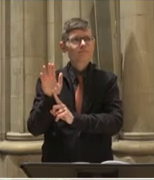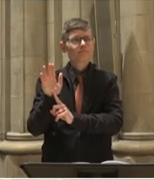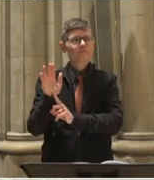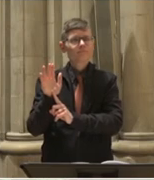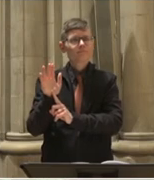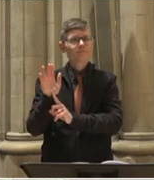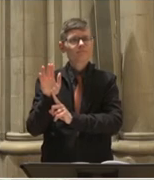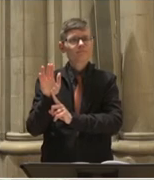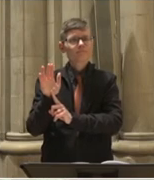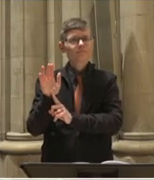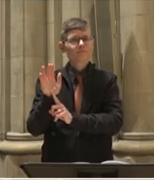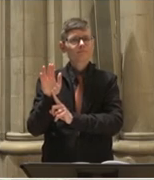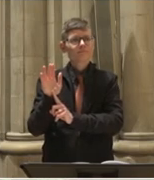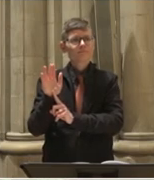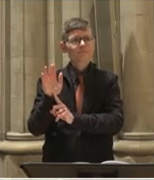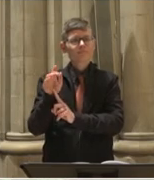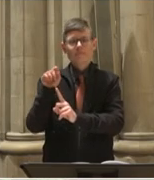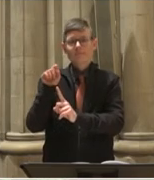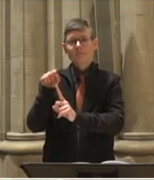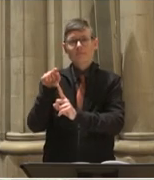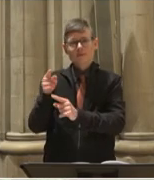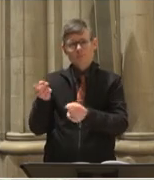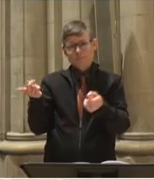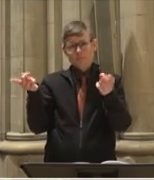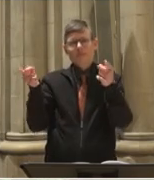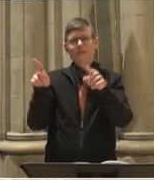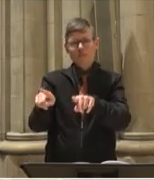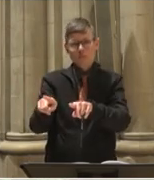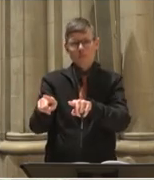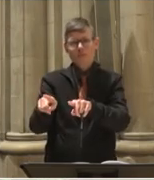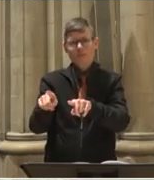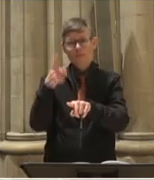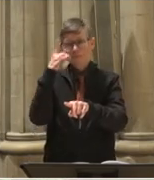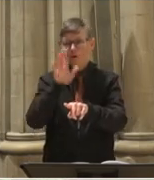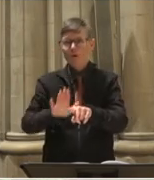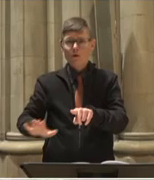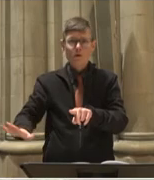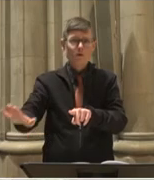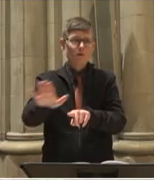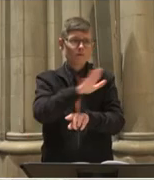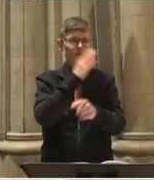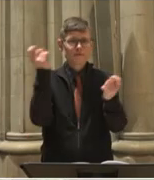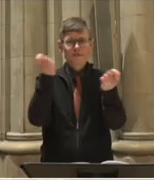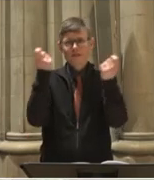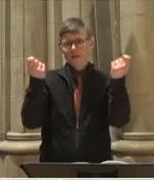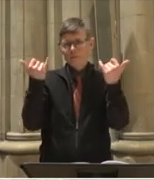May it be so for all of us who celebrate